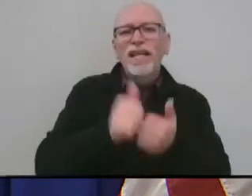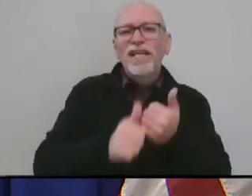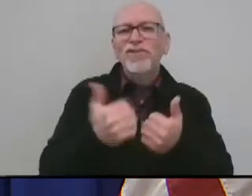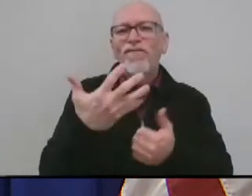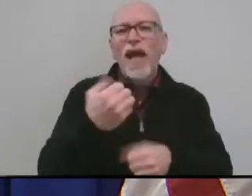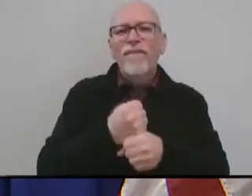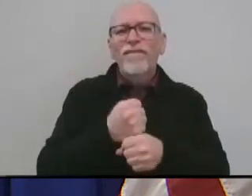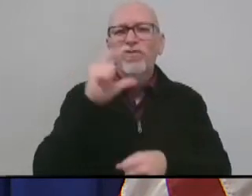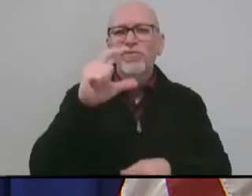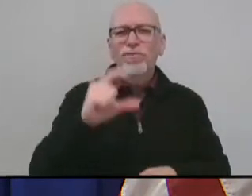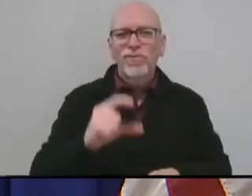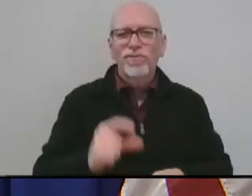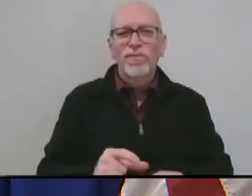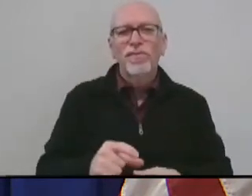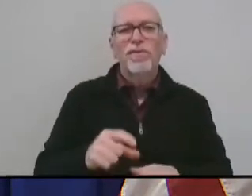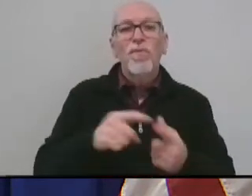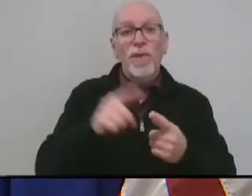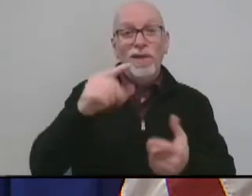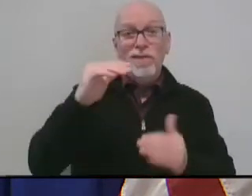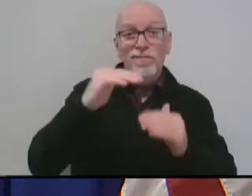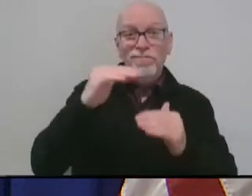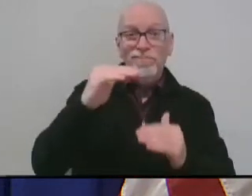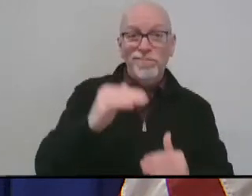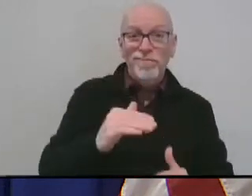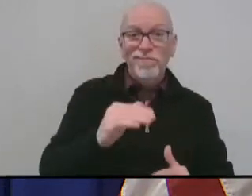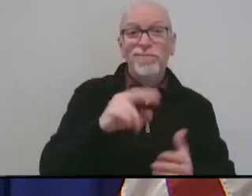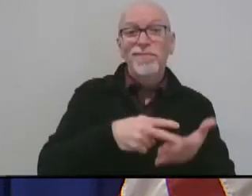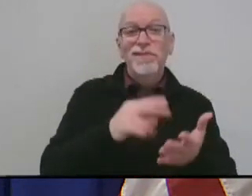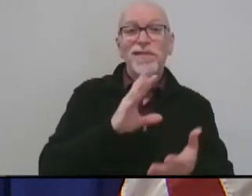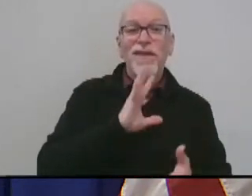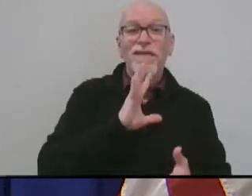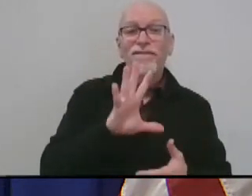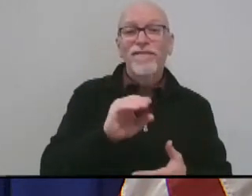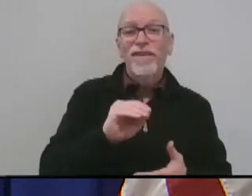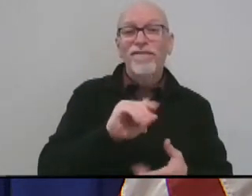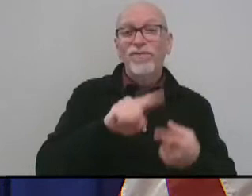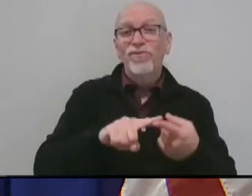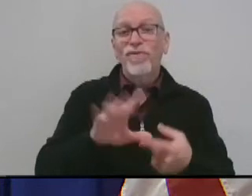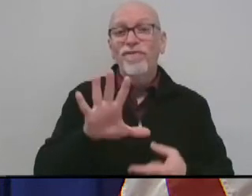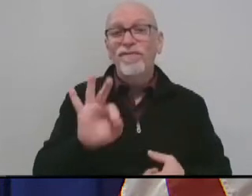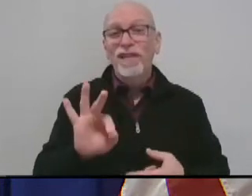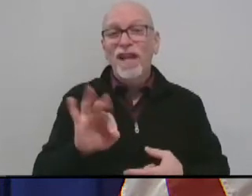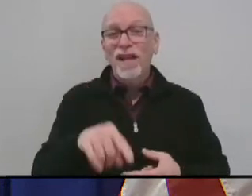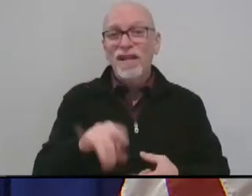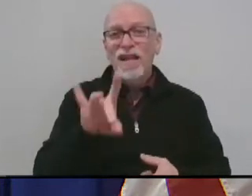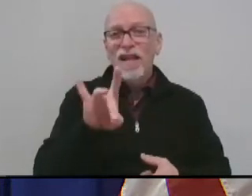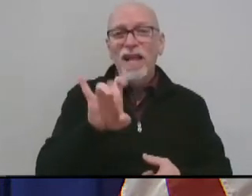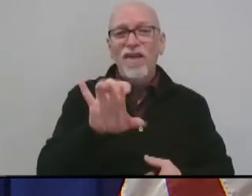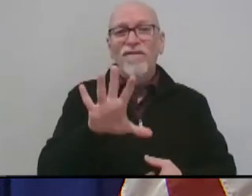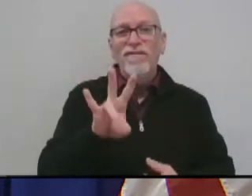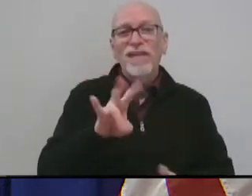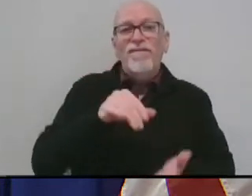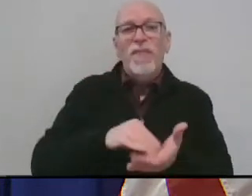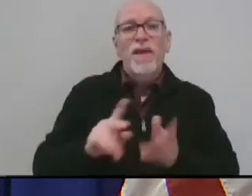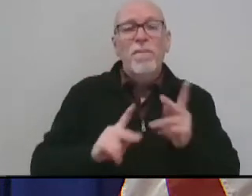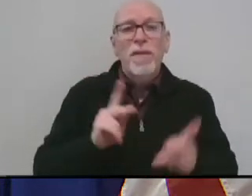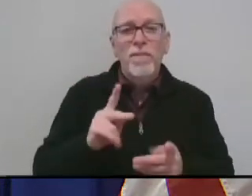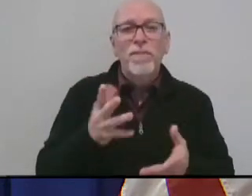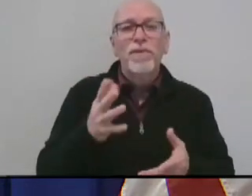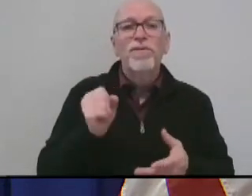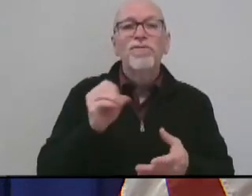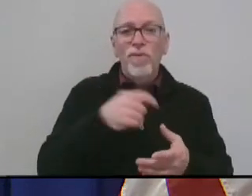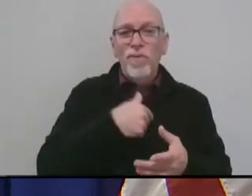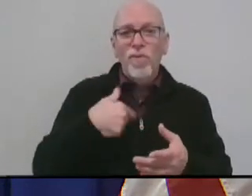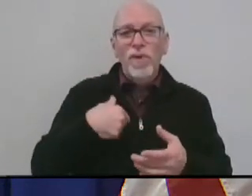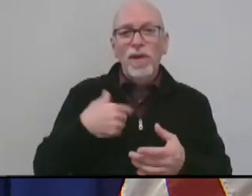when you go down then to 50 to 59 is 857,000. So while we are getting more